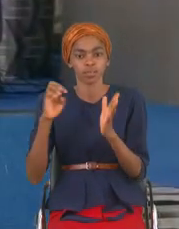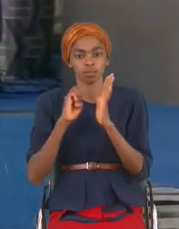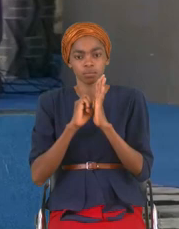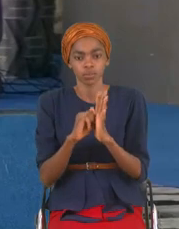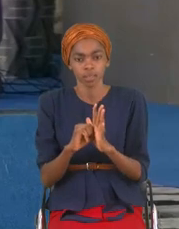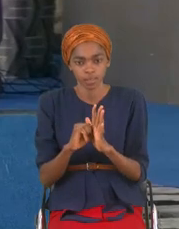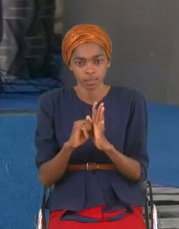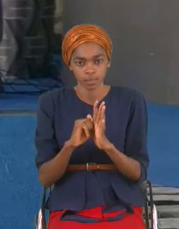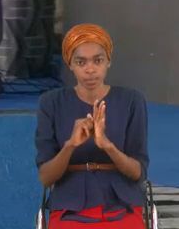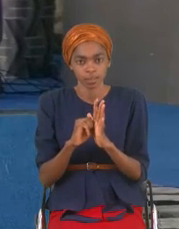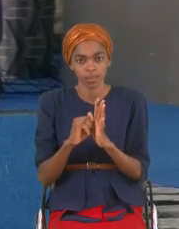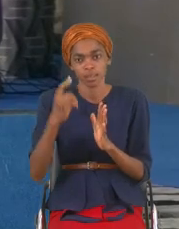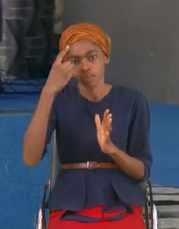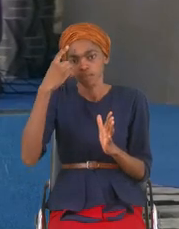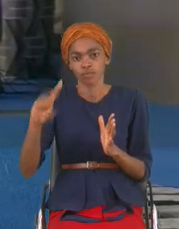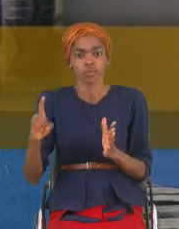for